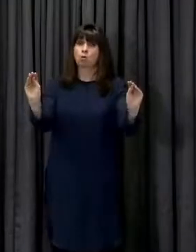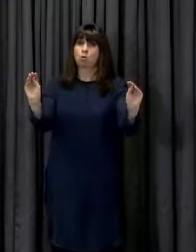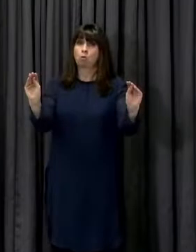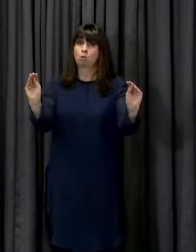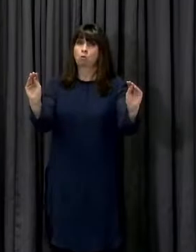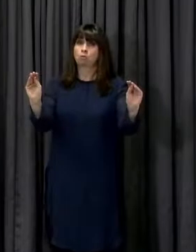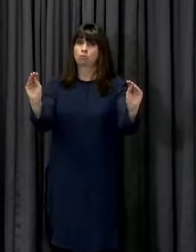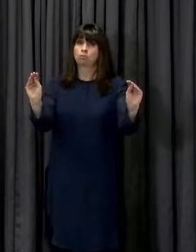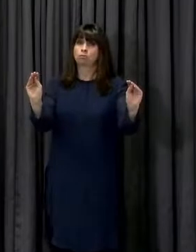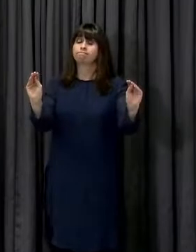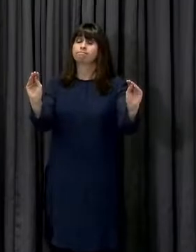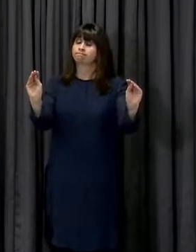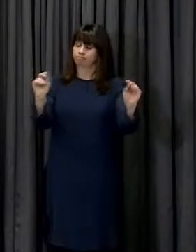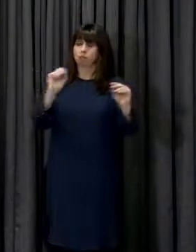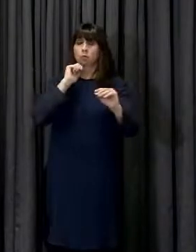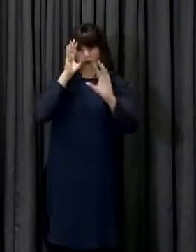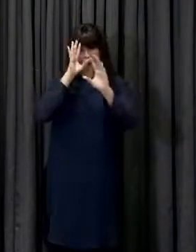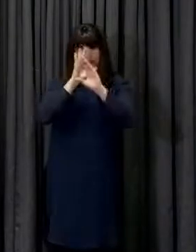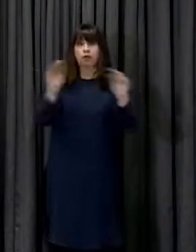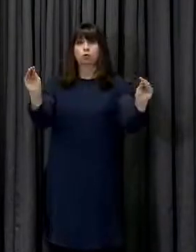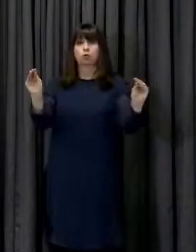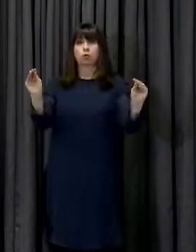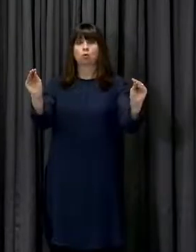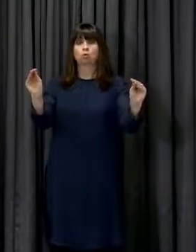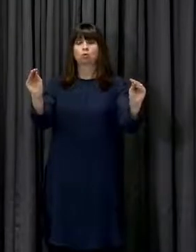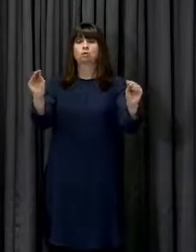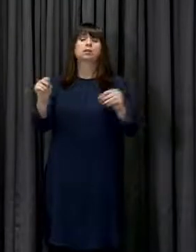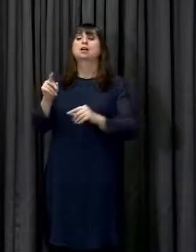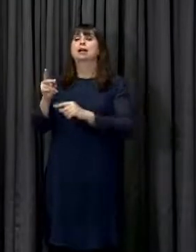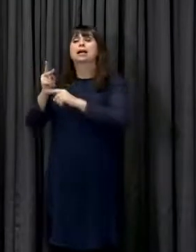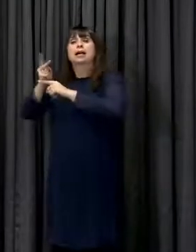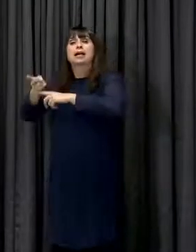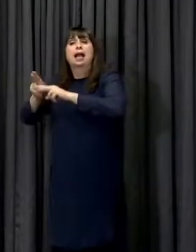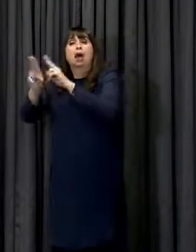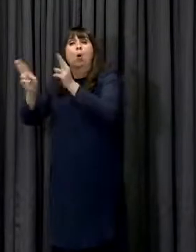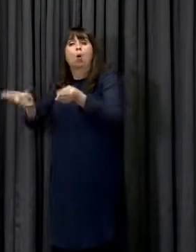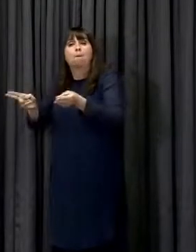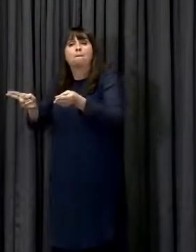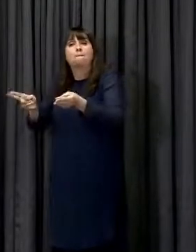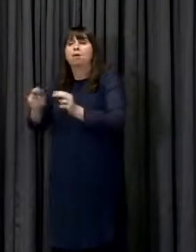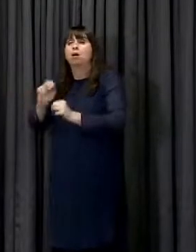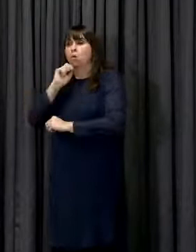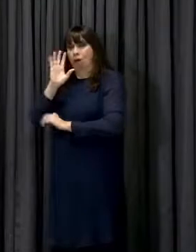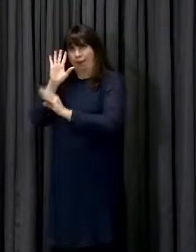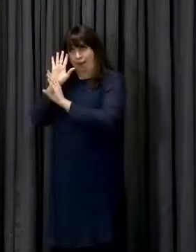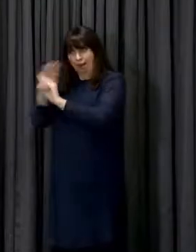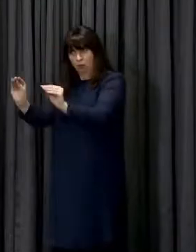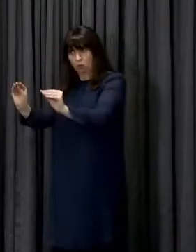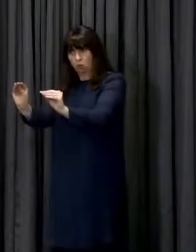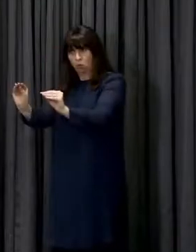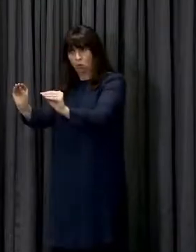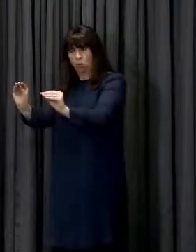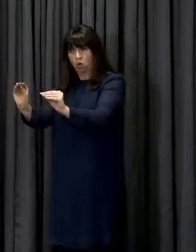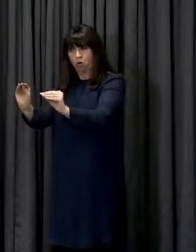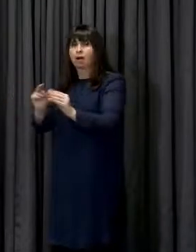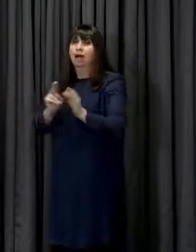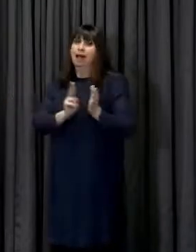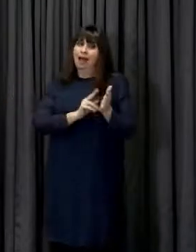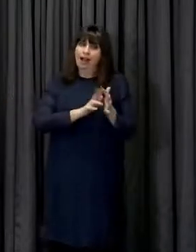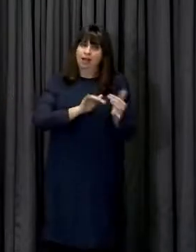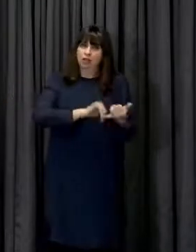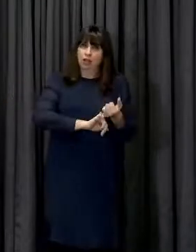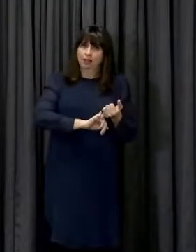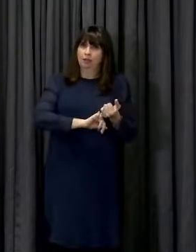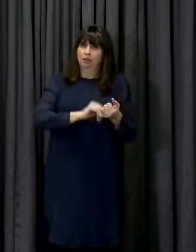the jab available for care homes, they'll tell that care home and their staff when they're coming to that care home. So the NHS will manage